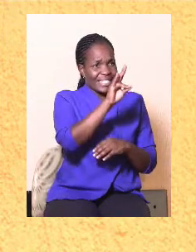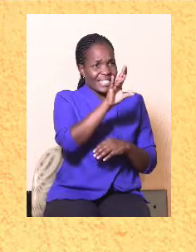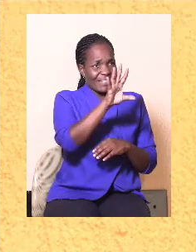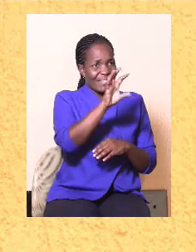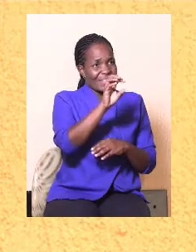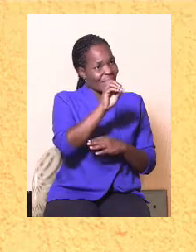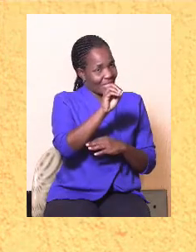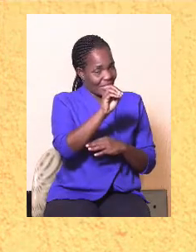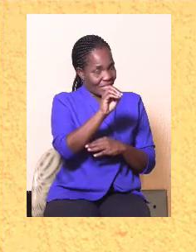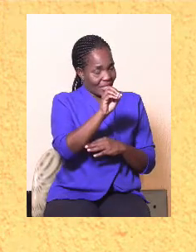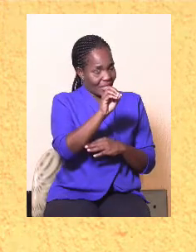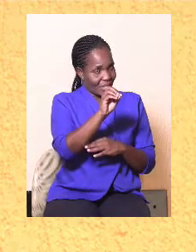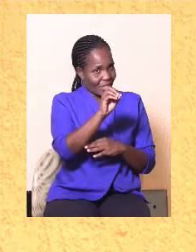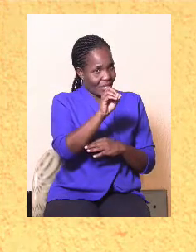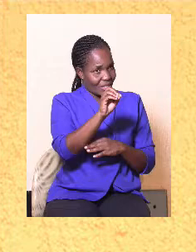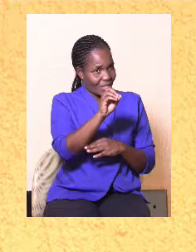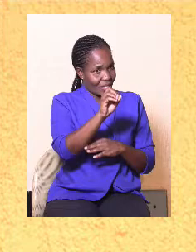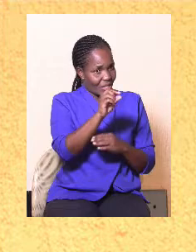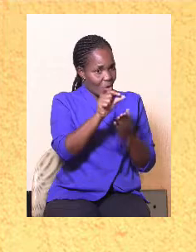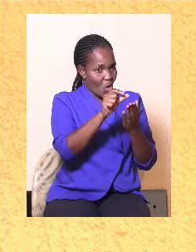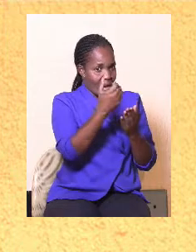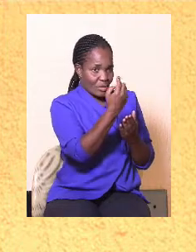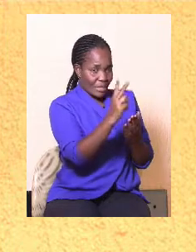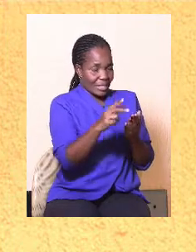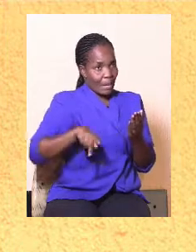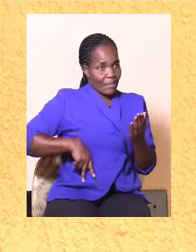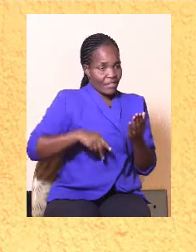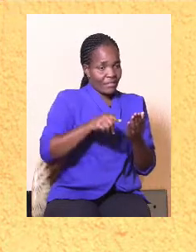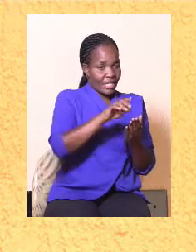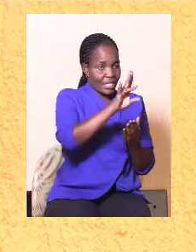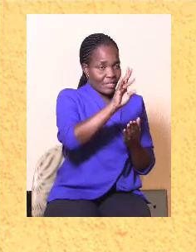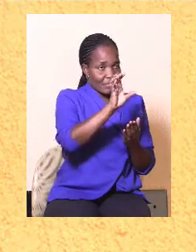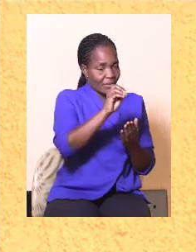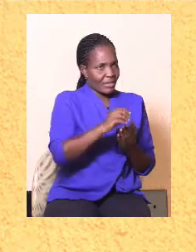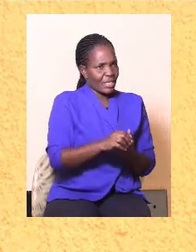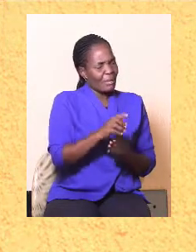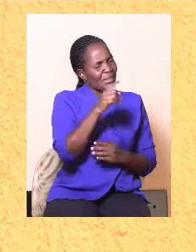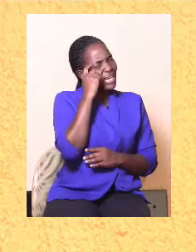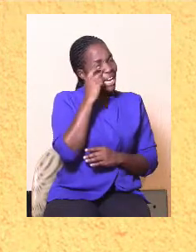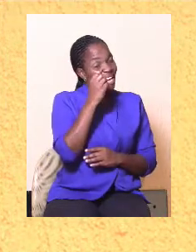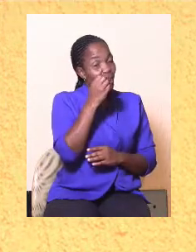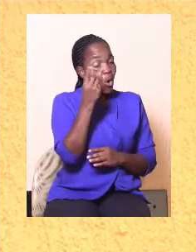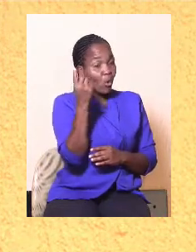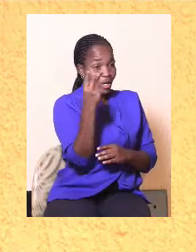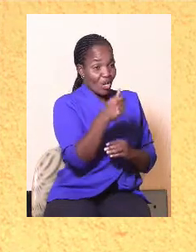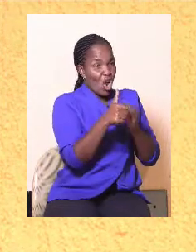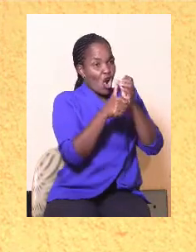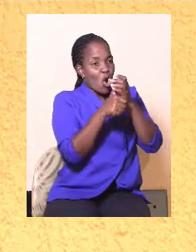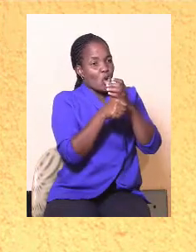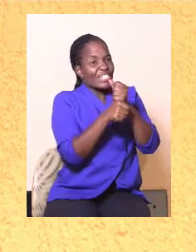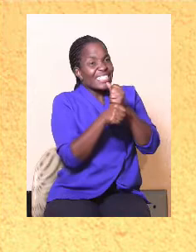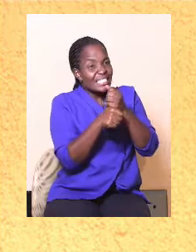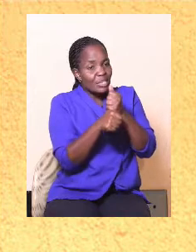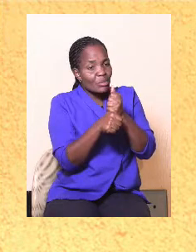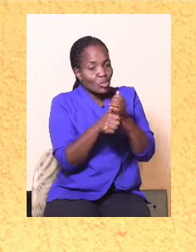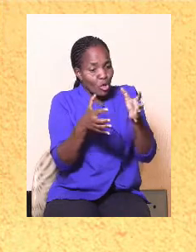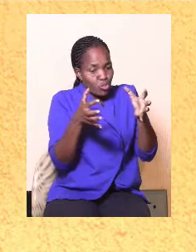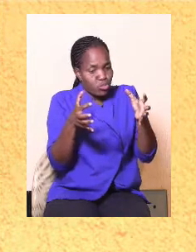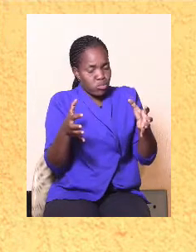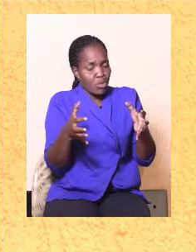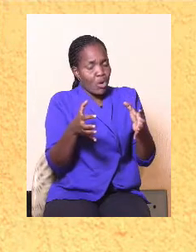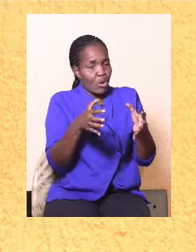around $60 now. And we are saying that this is an immune type of system. How are the people going to afford, if you restricted them to access